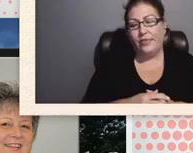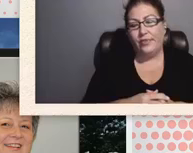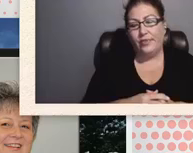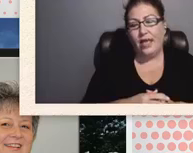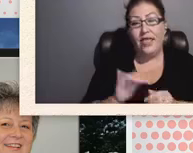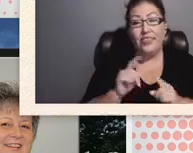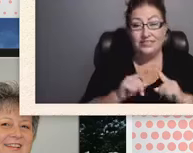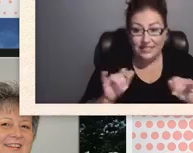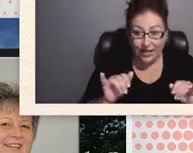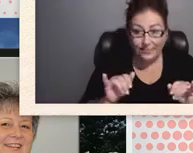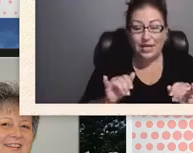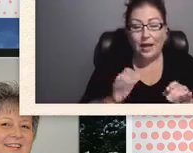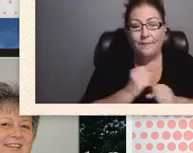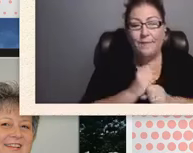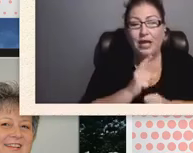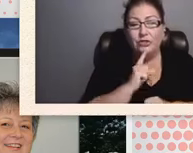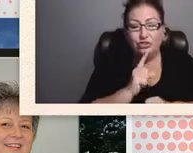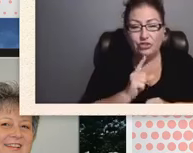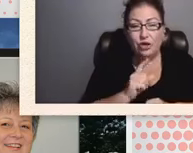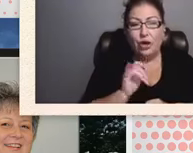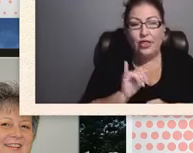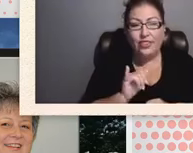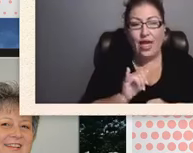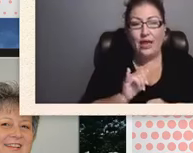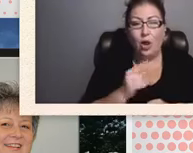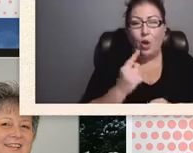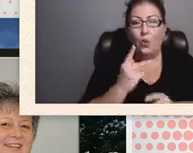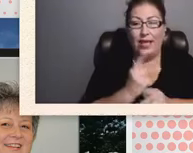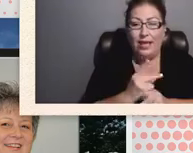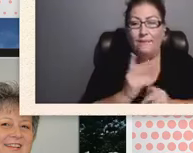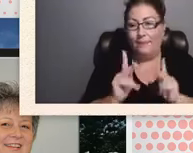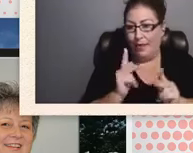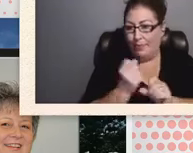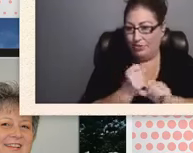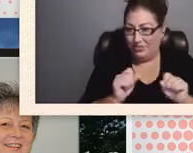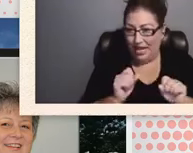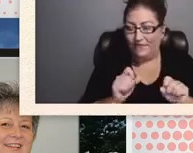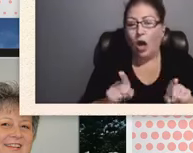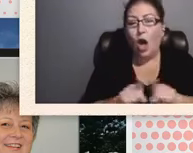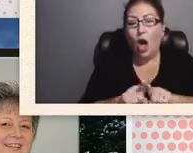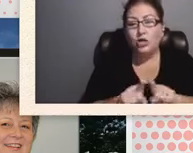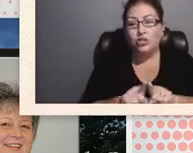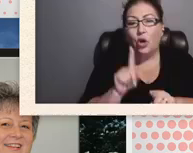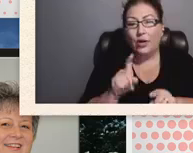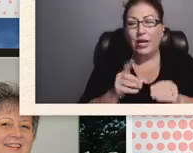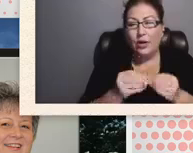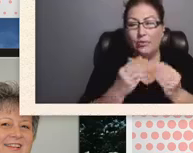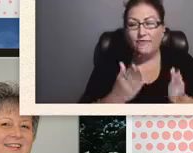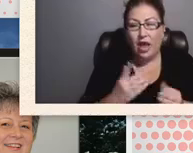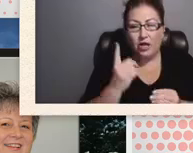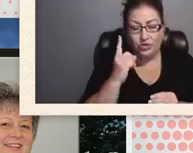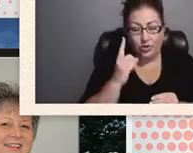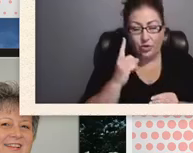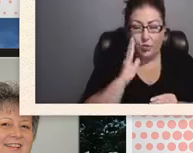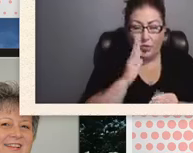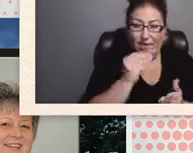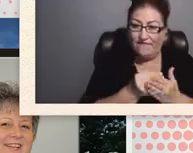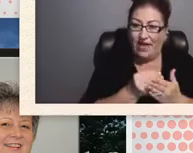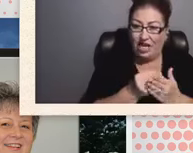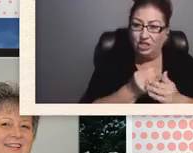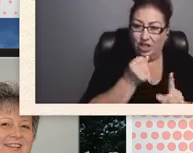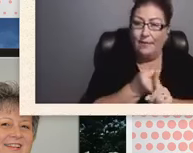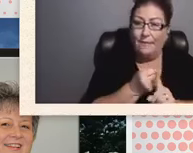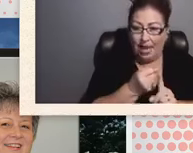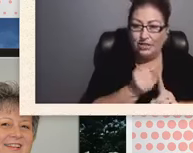making sure that we keep people safe. And we also knew that providers would be financially impacted